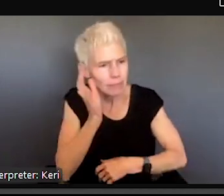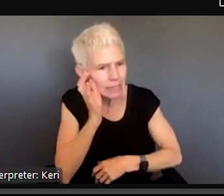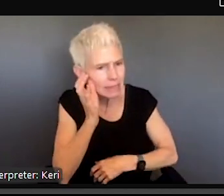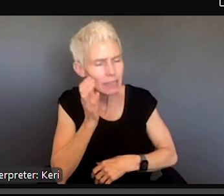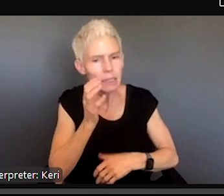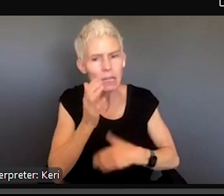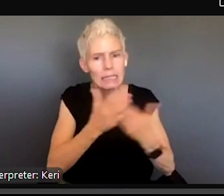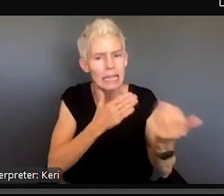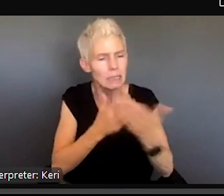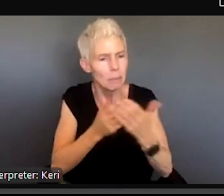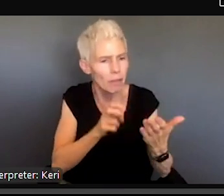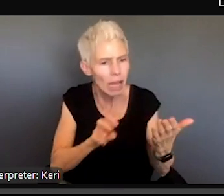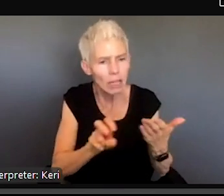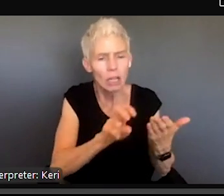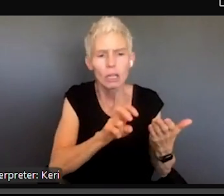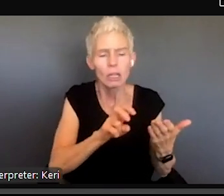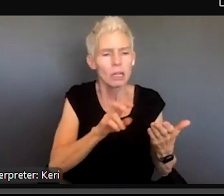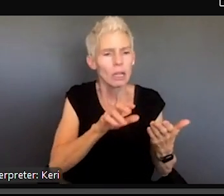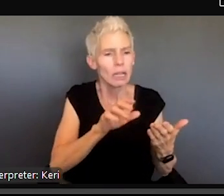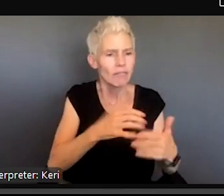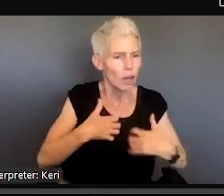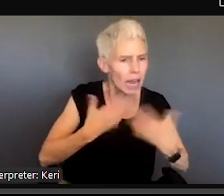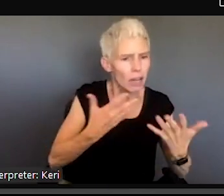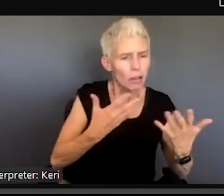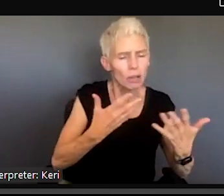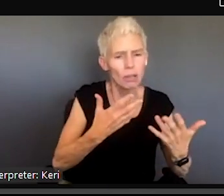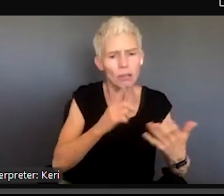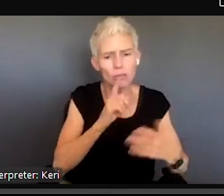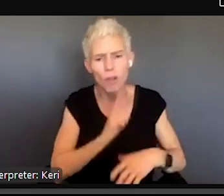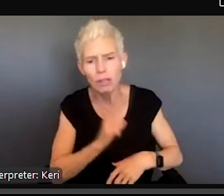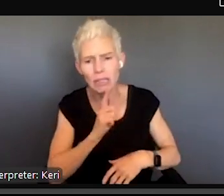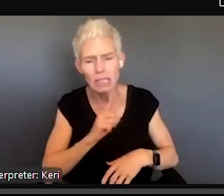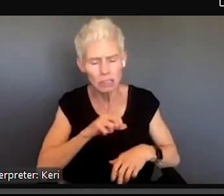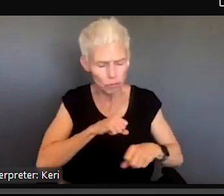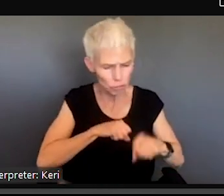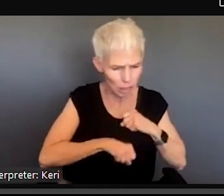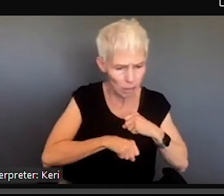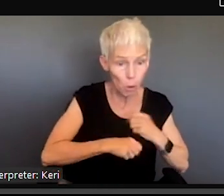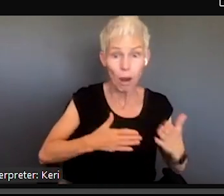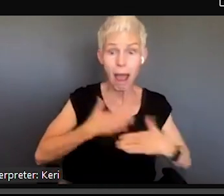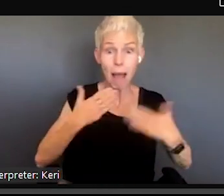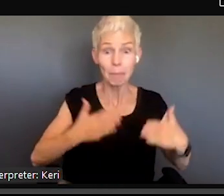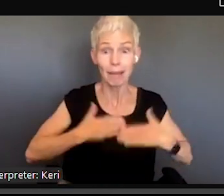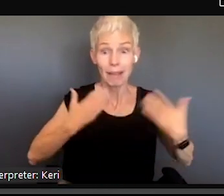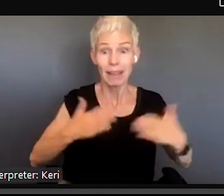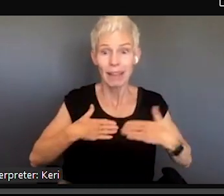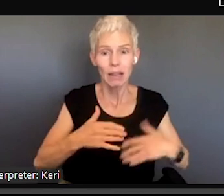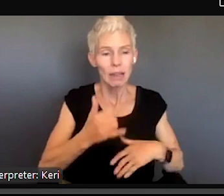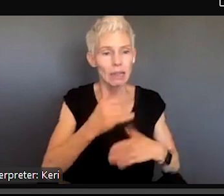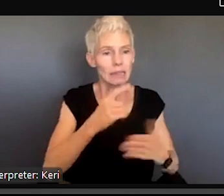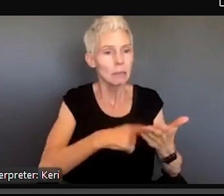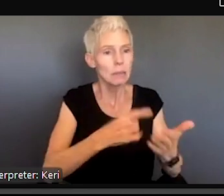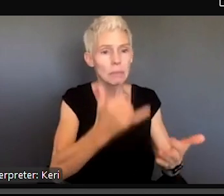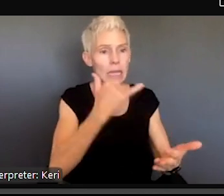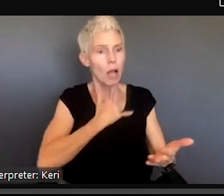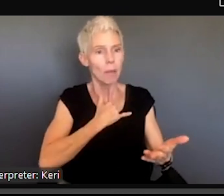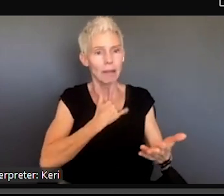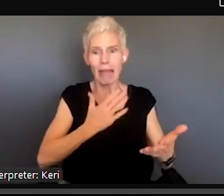moment, whether it's anger, loneliness, grief, and sometimes happiness. Sometimes we get those calls where folks are just they're happy,